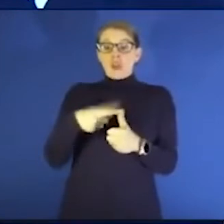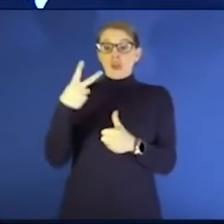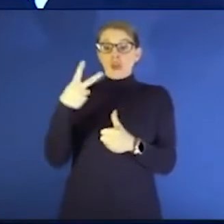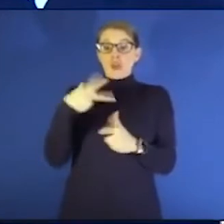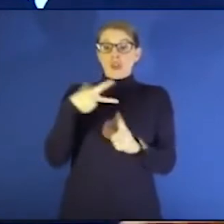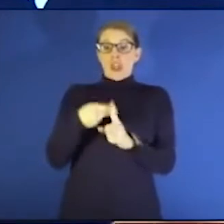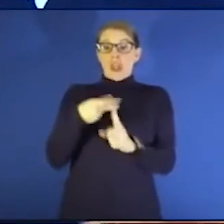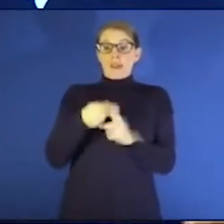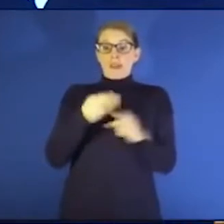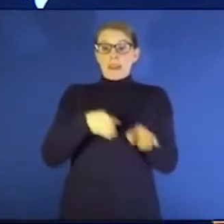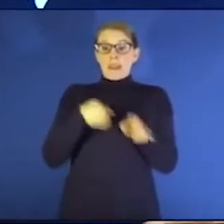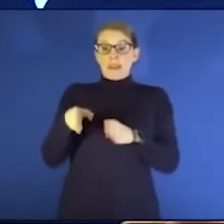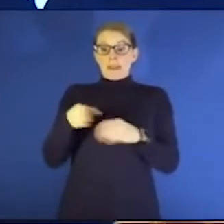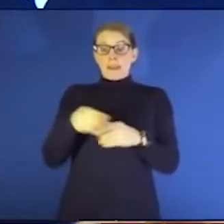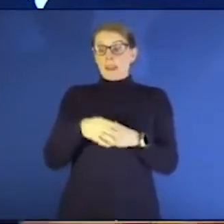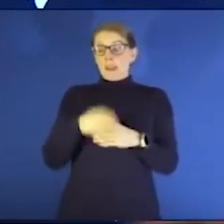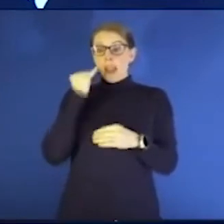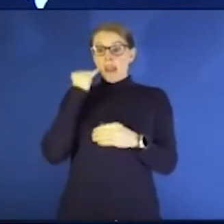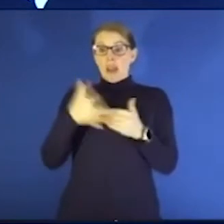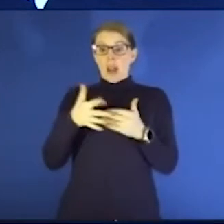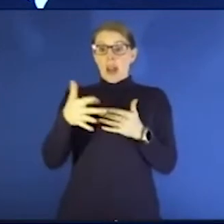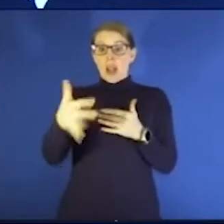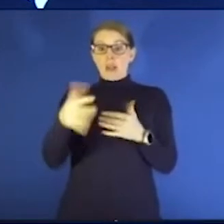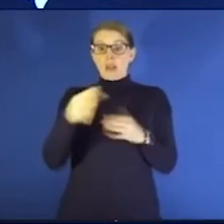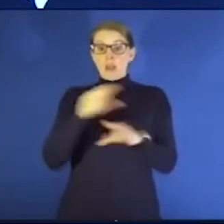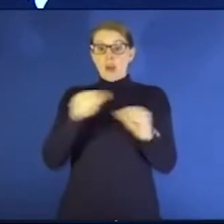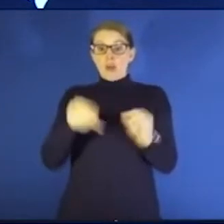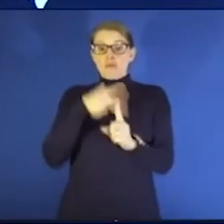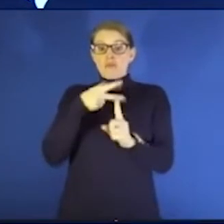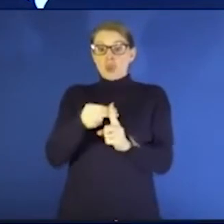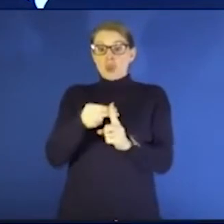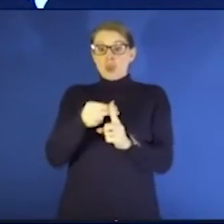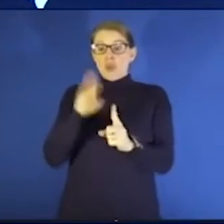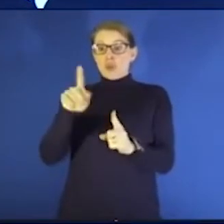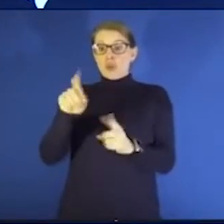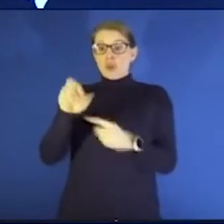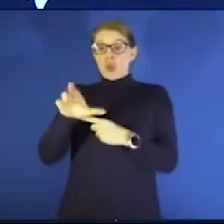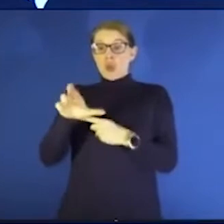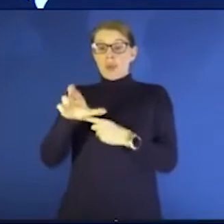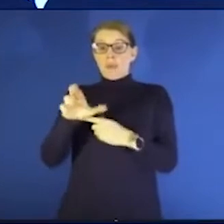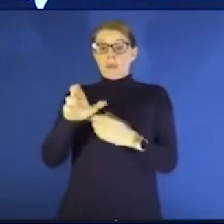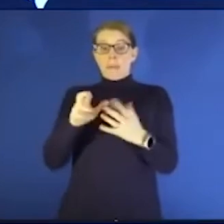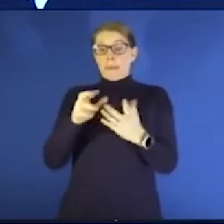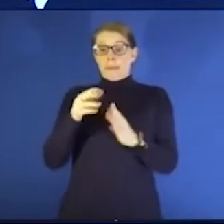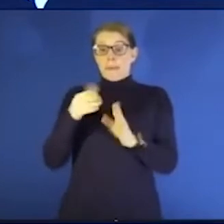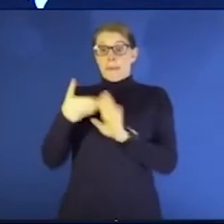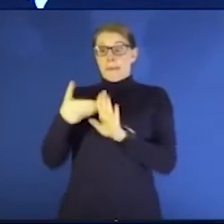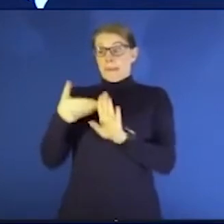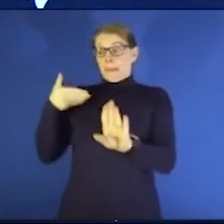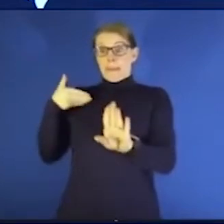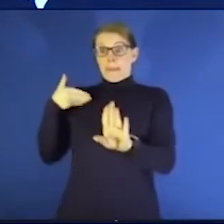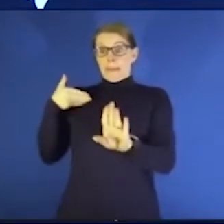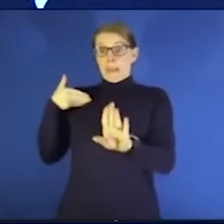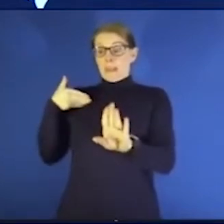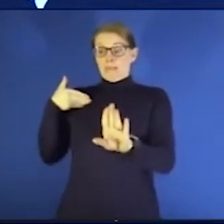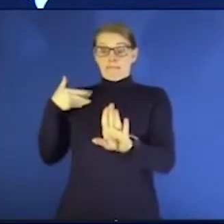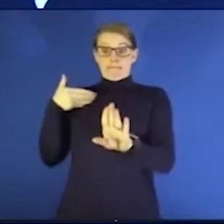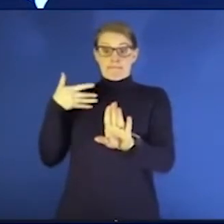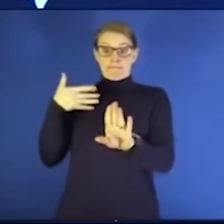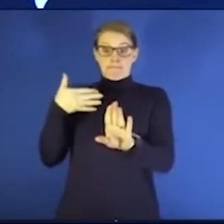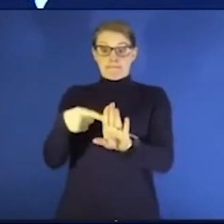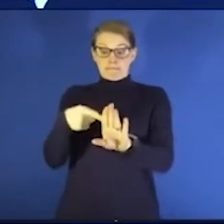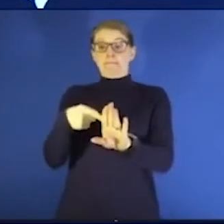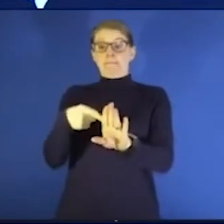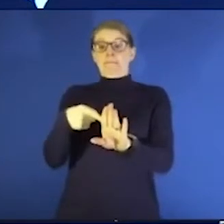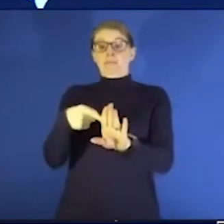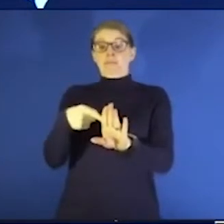further we go, if you haven't been boosted, the longer the time it has been since you've been at your primary vaccination series, then your